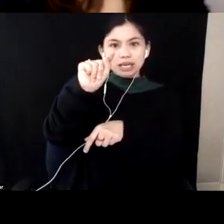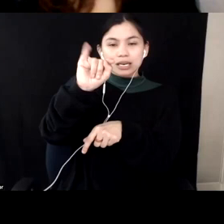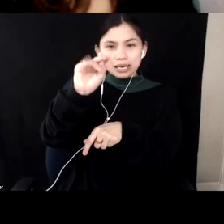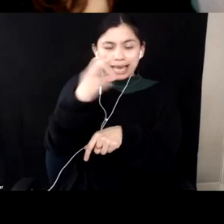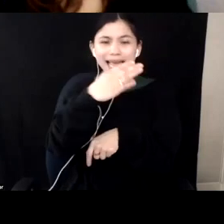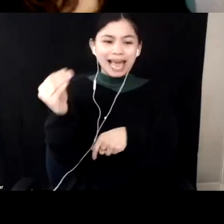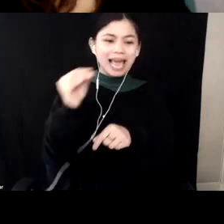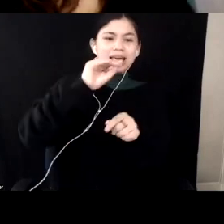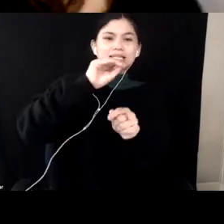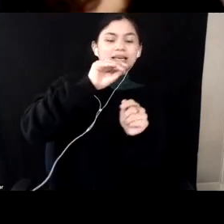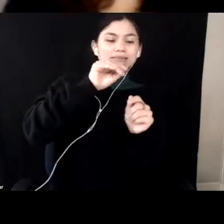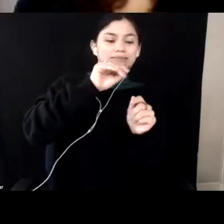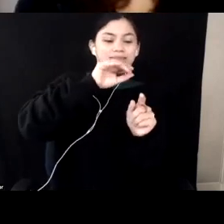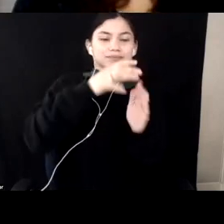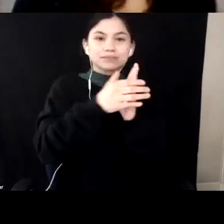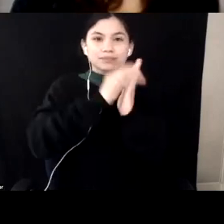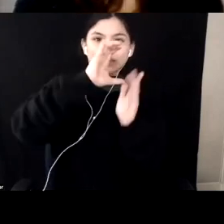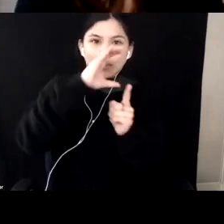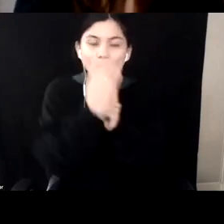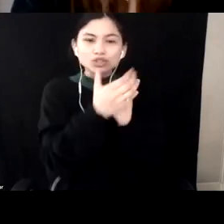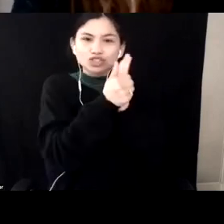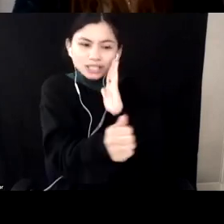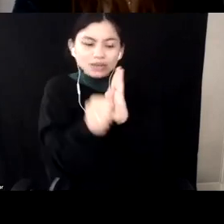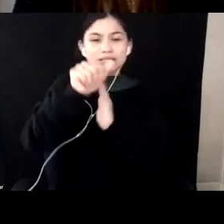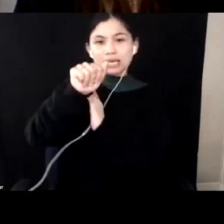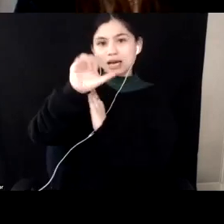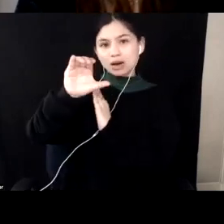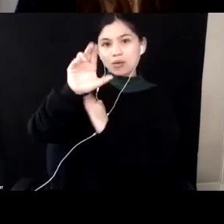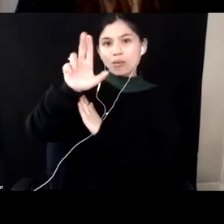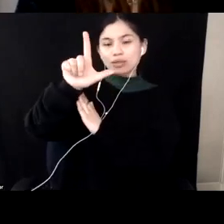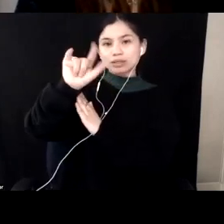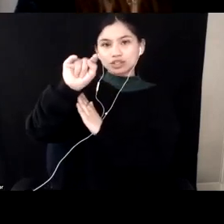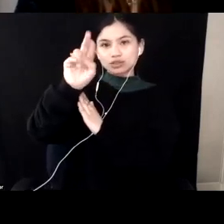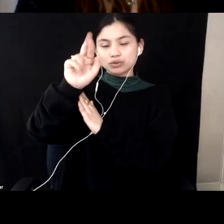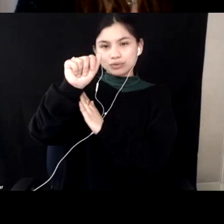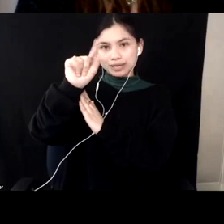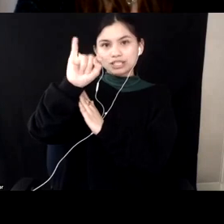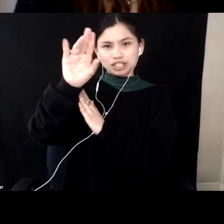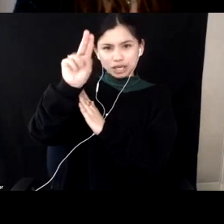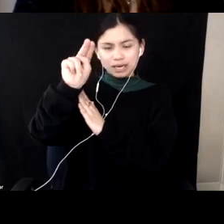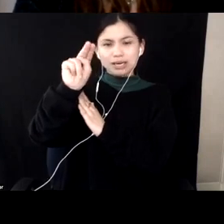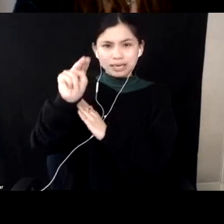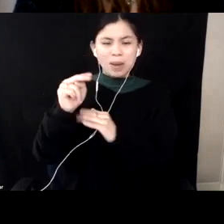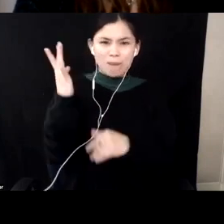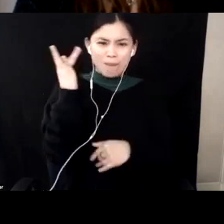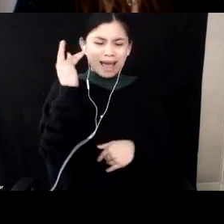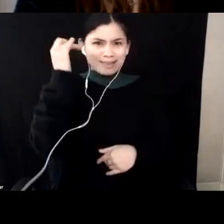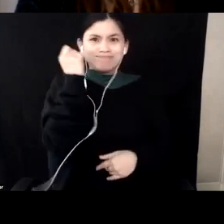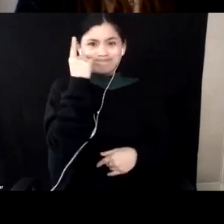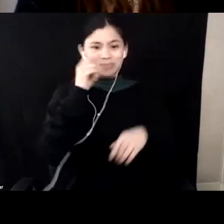cultural services, because it is a very complex world, and